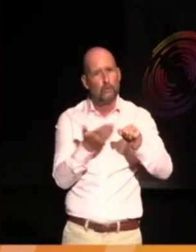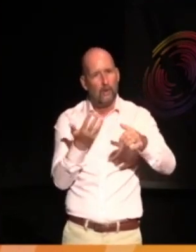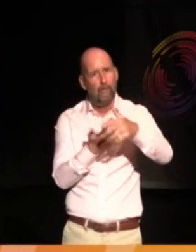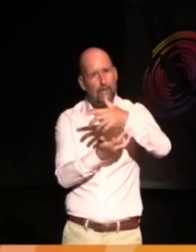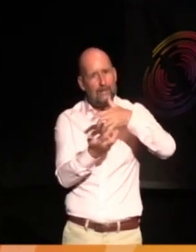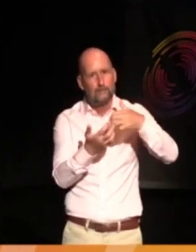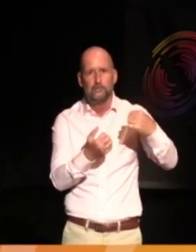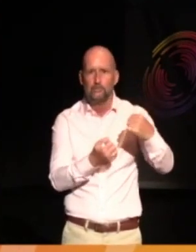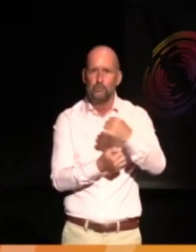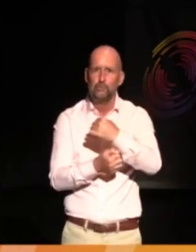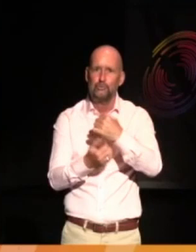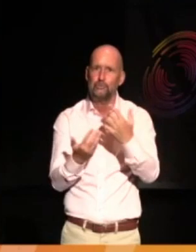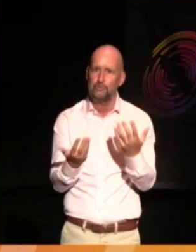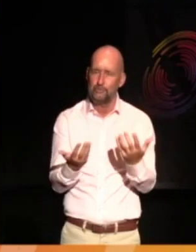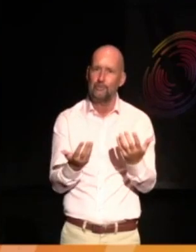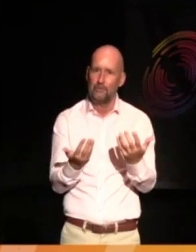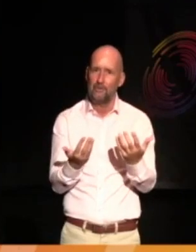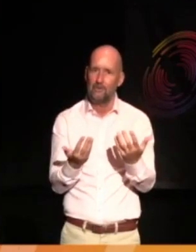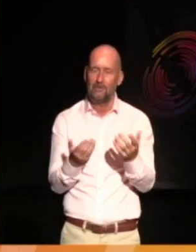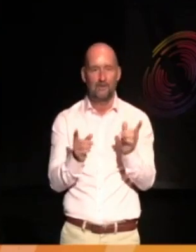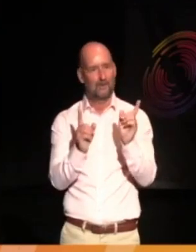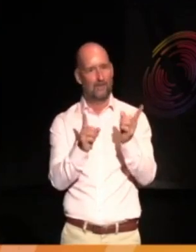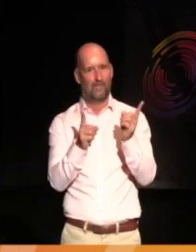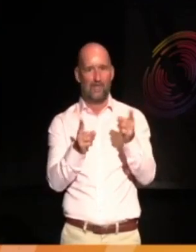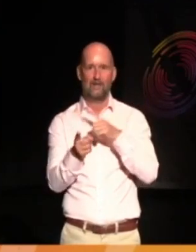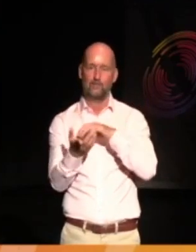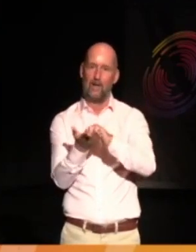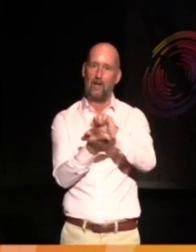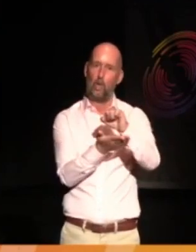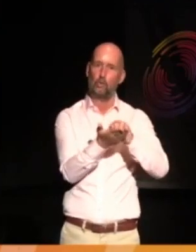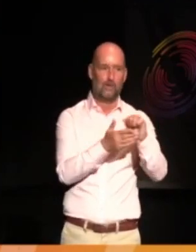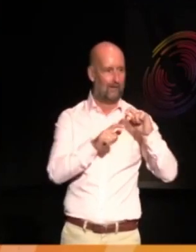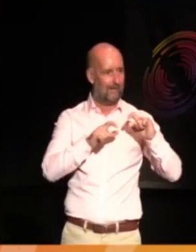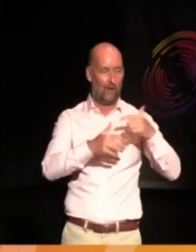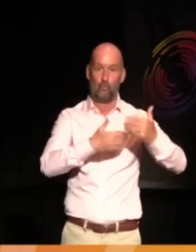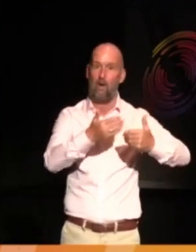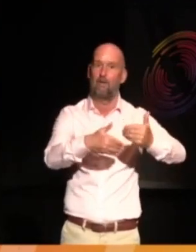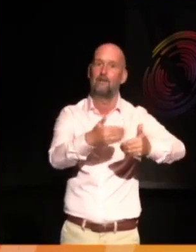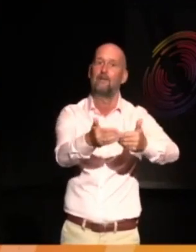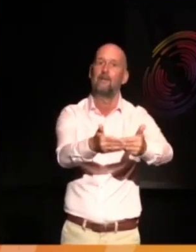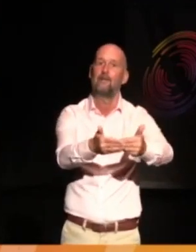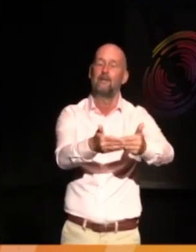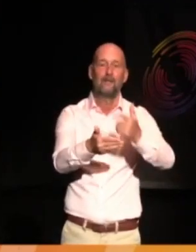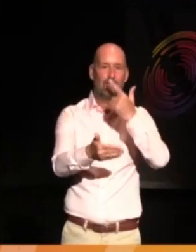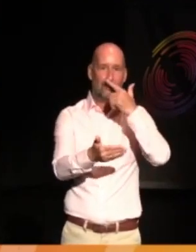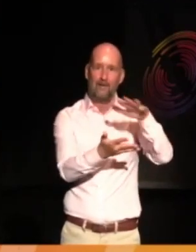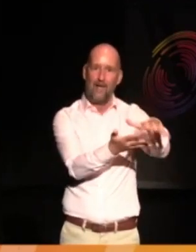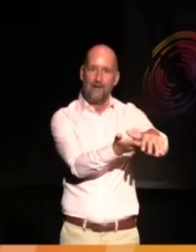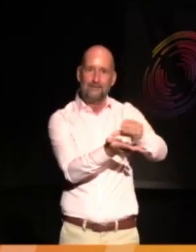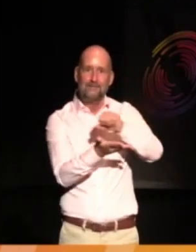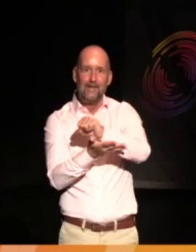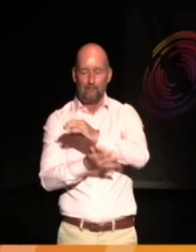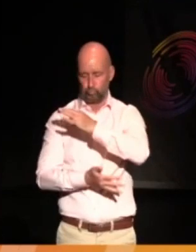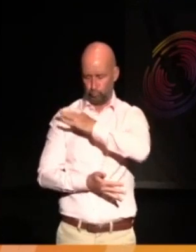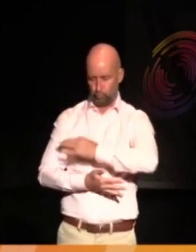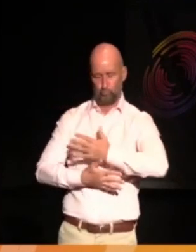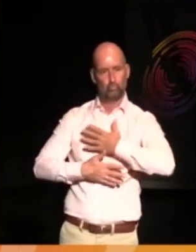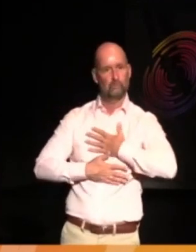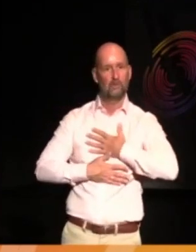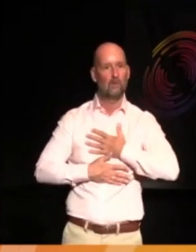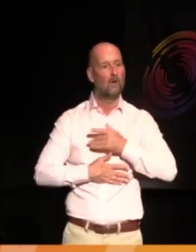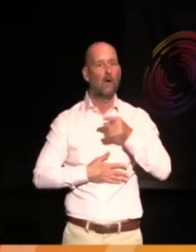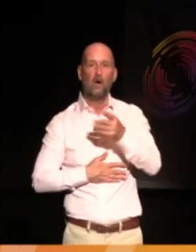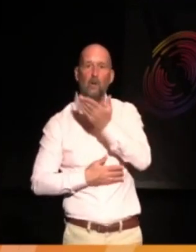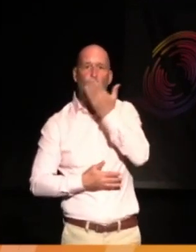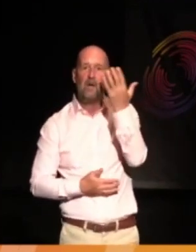is actually what makes cultures live. Now, nobody can steal, nobody can claim that something is theirs that